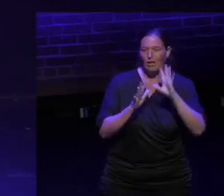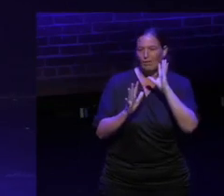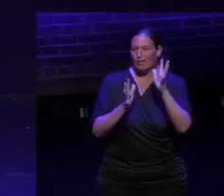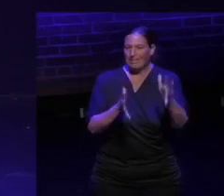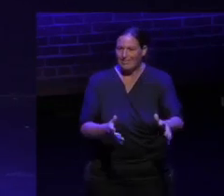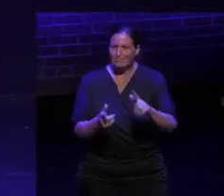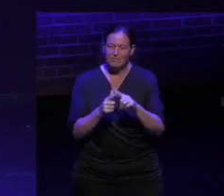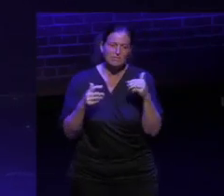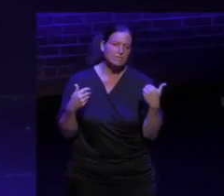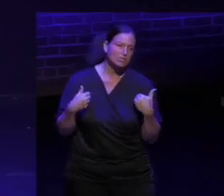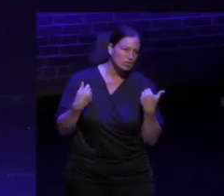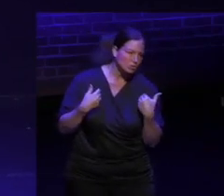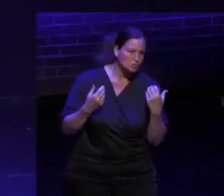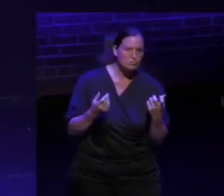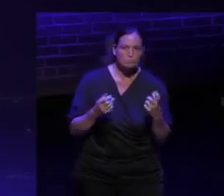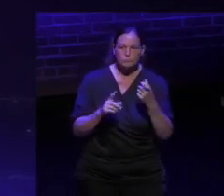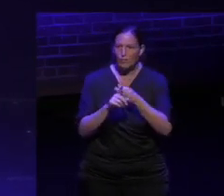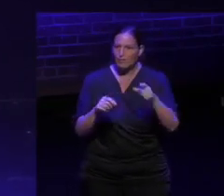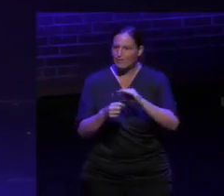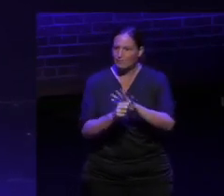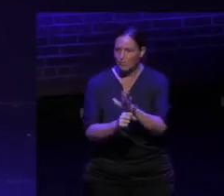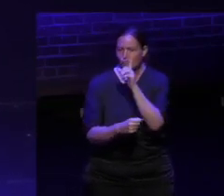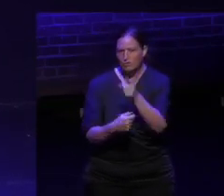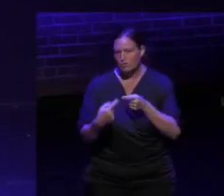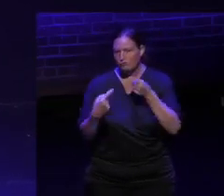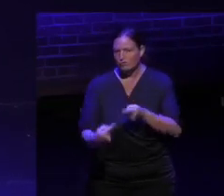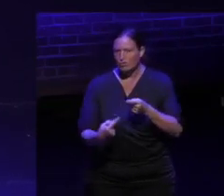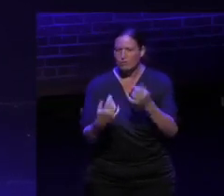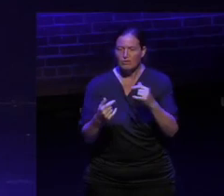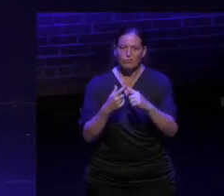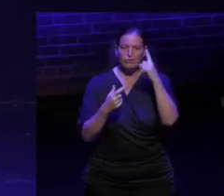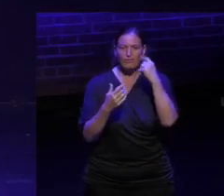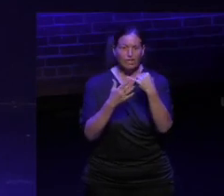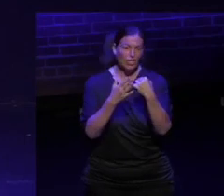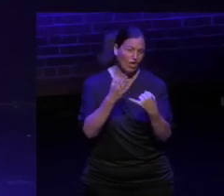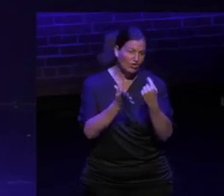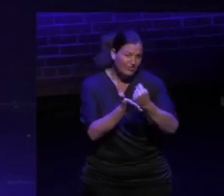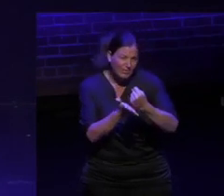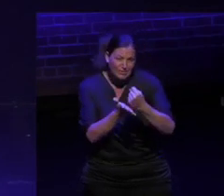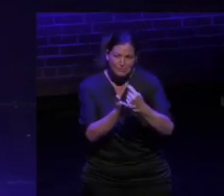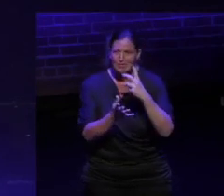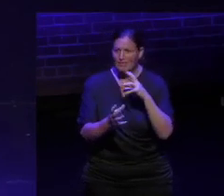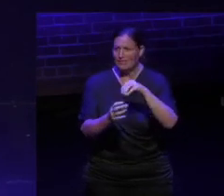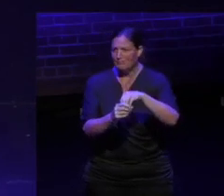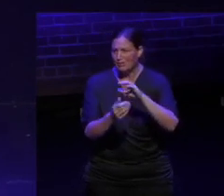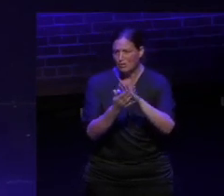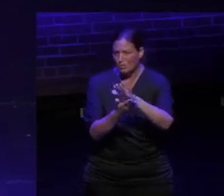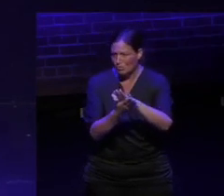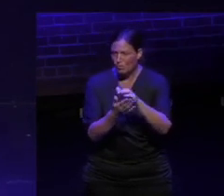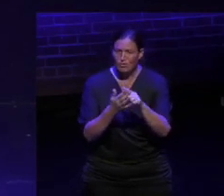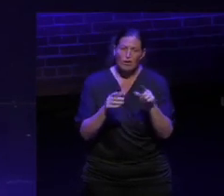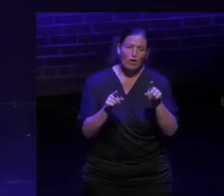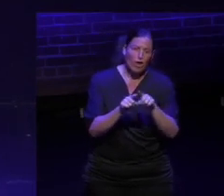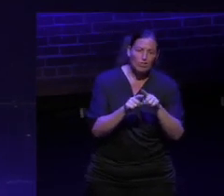youth, so much of our youth coming out of this pandemic are really struggling right now, how we think about art therapy and embedding that in the schools. As mayor, I also chair